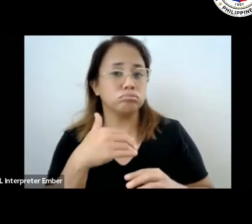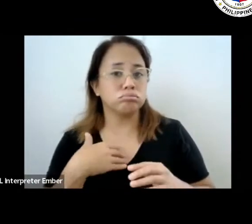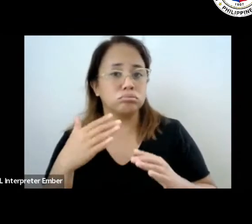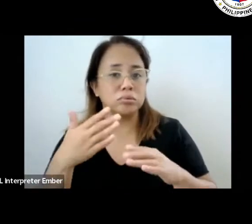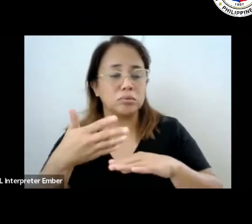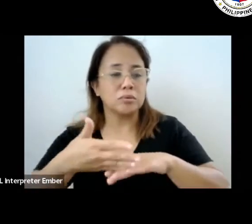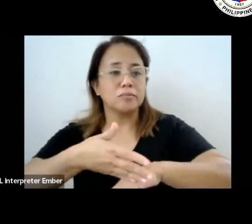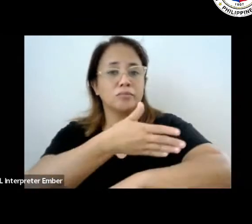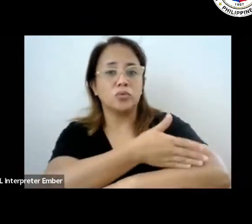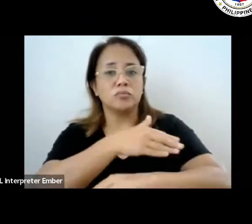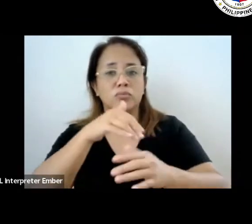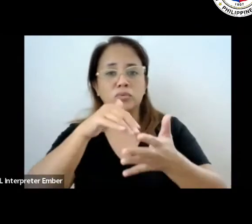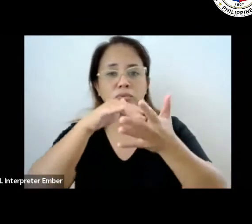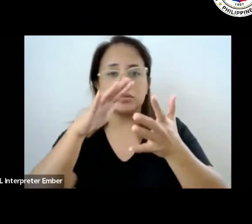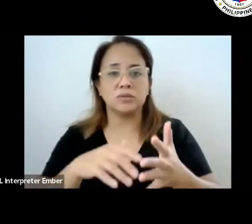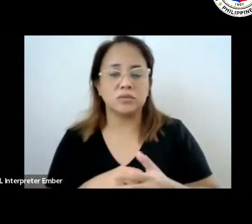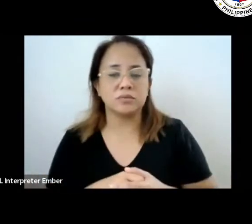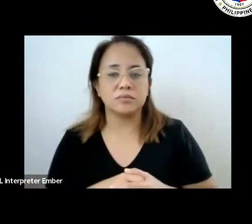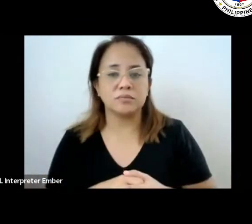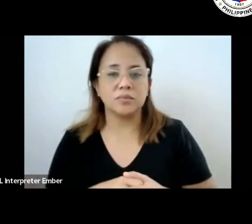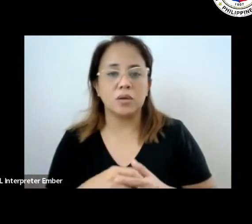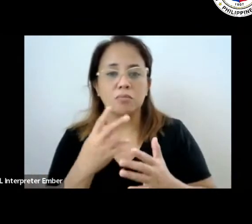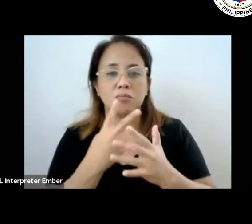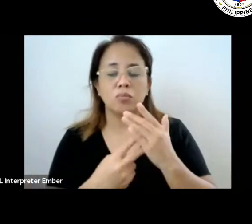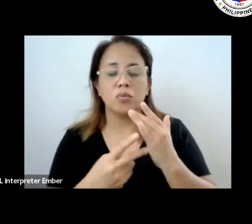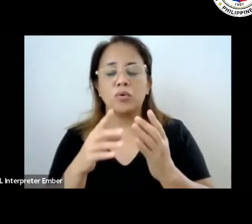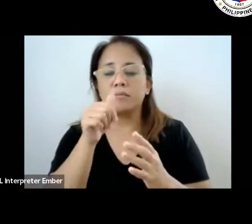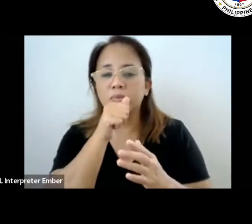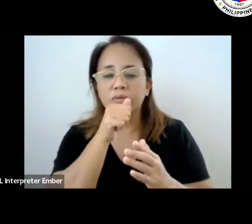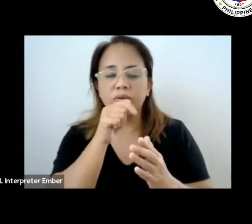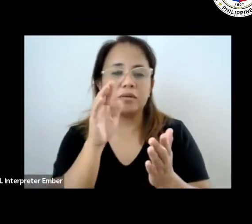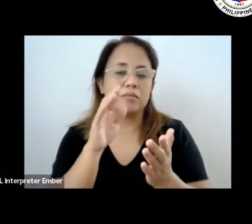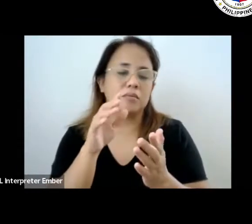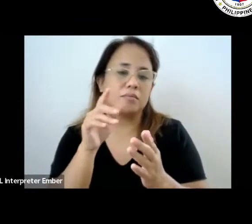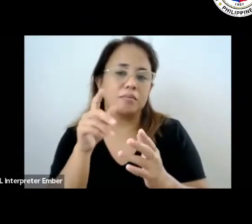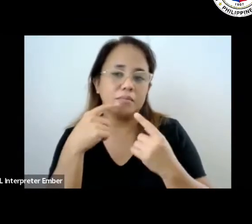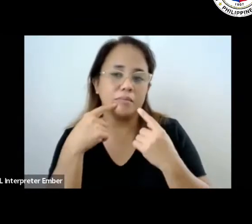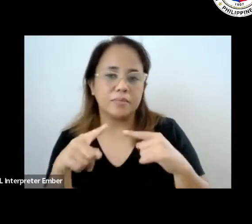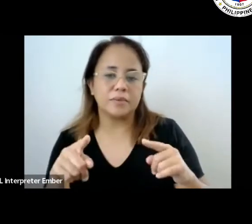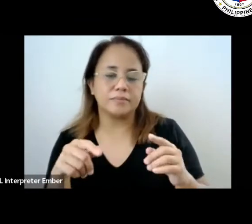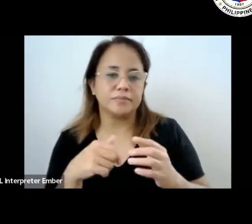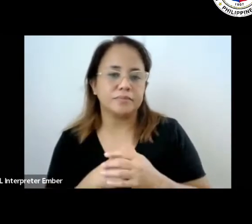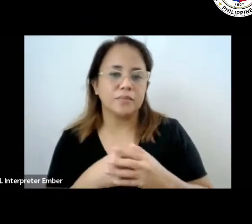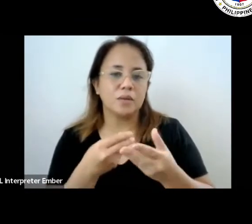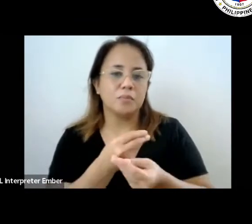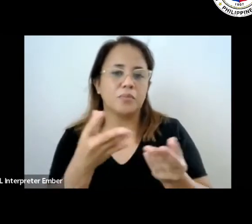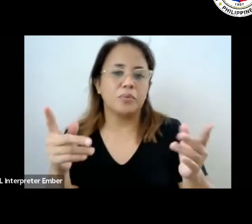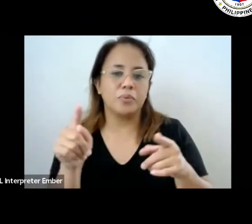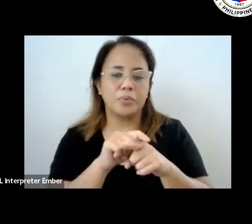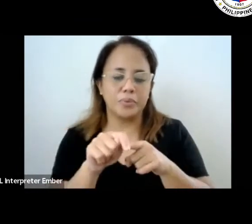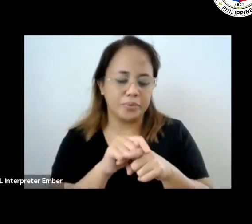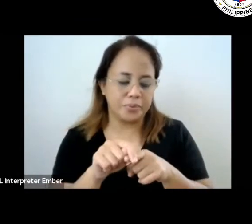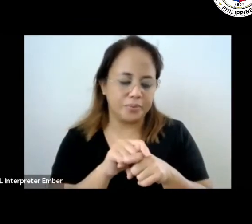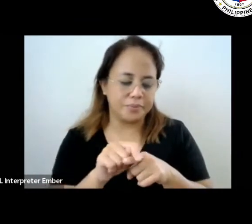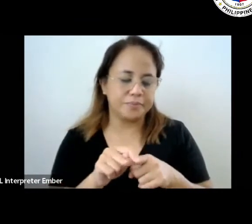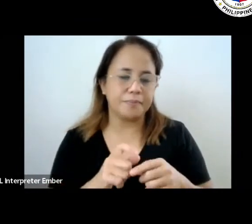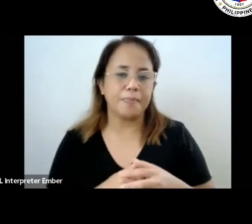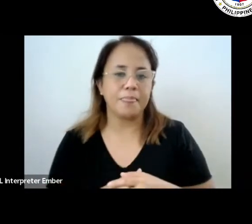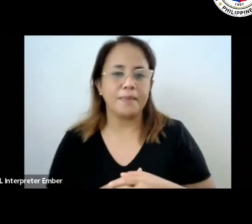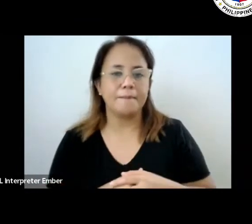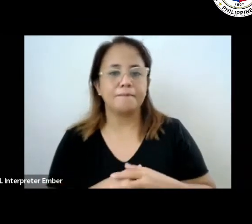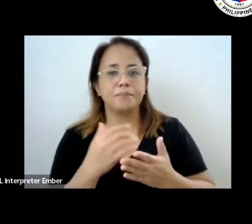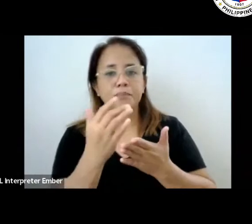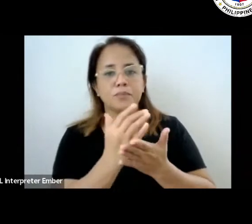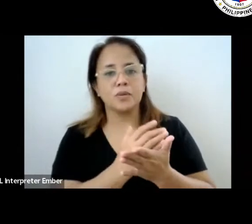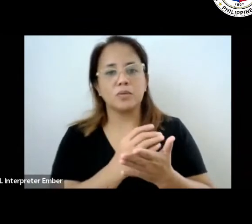for our teachers. Yes, Mr. Both sir. Private and public. Opo, sila open po, they provide po for the training of our teachers. Yes. The courses are